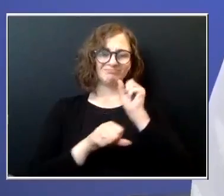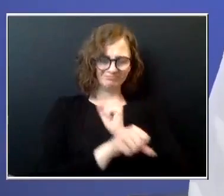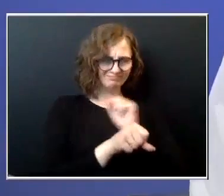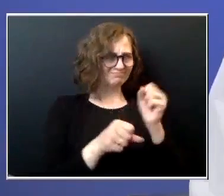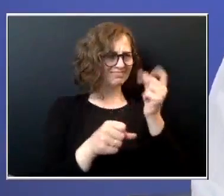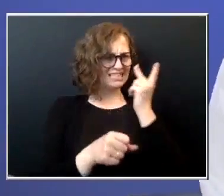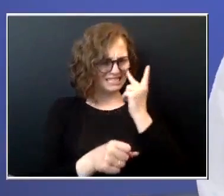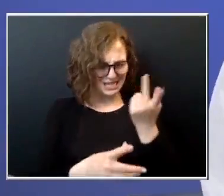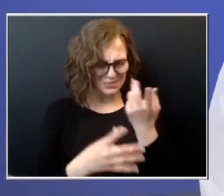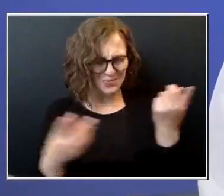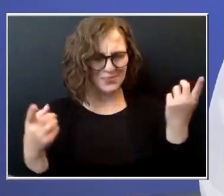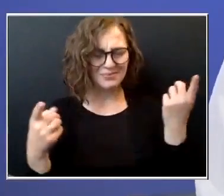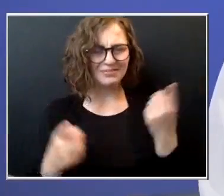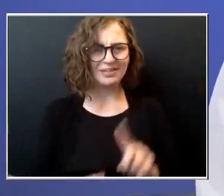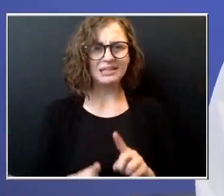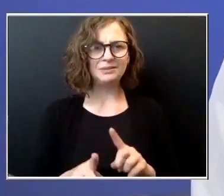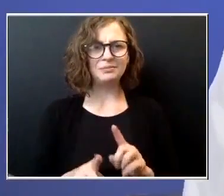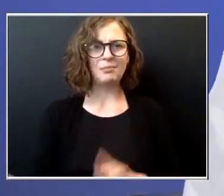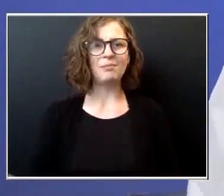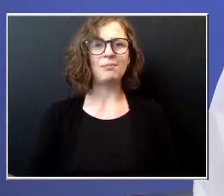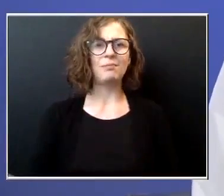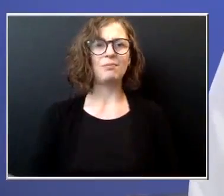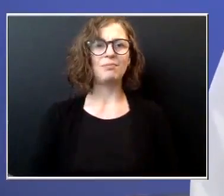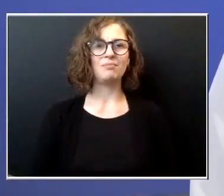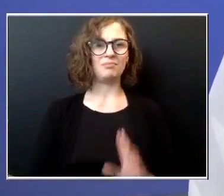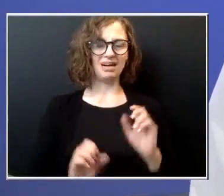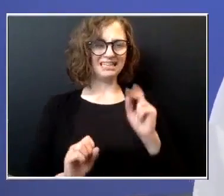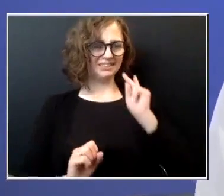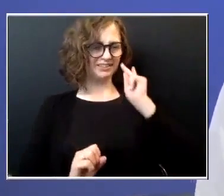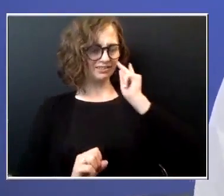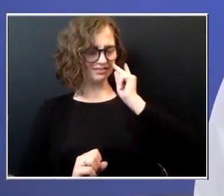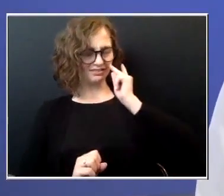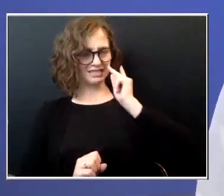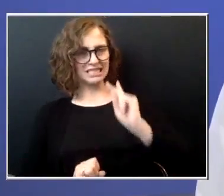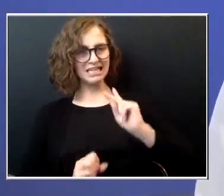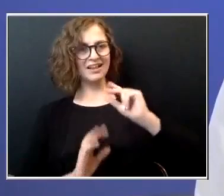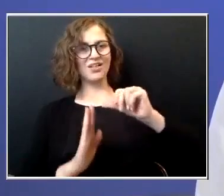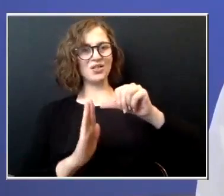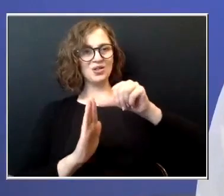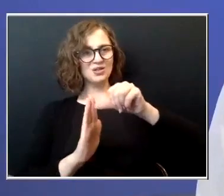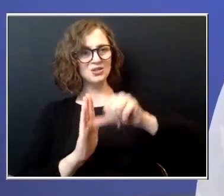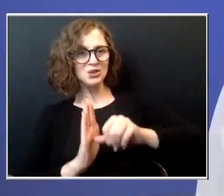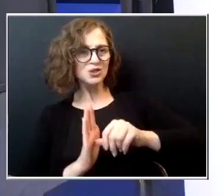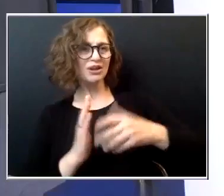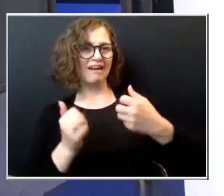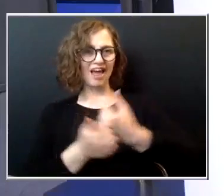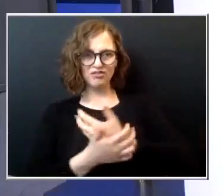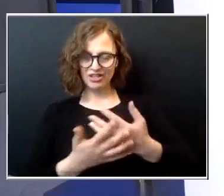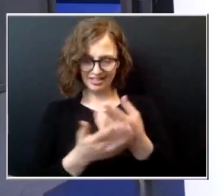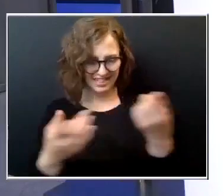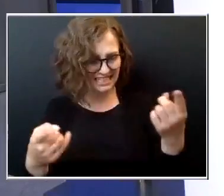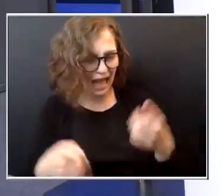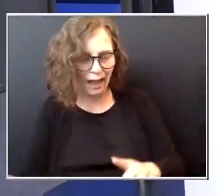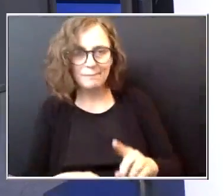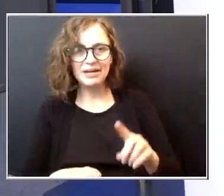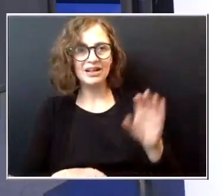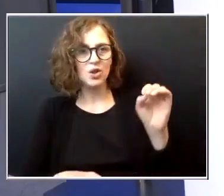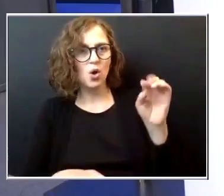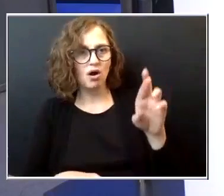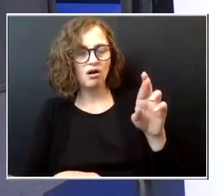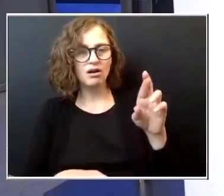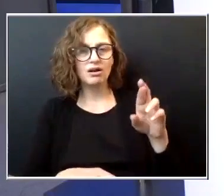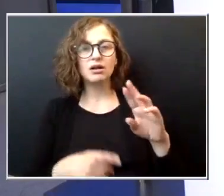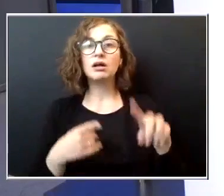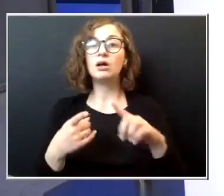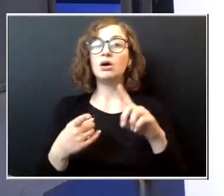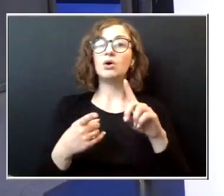disease You process. have a bird's eye view of exactly what we're doing in the OR. How worn out are you when a case closes? Oh,